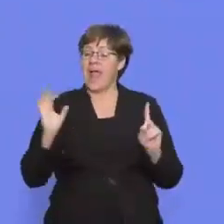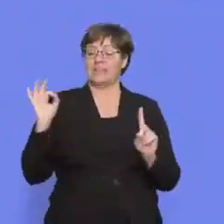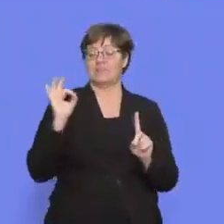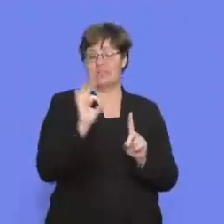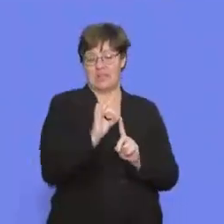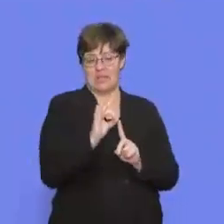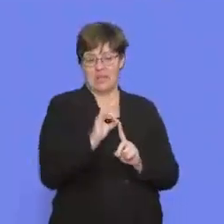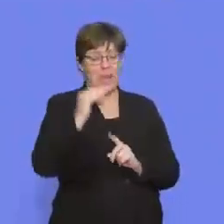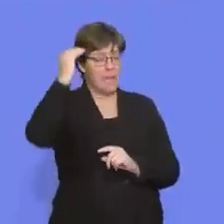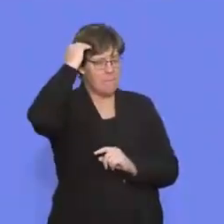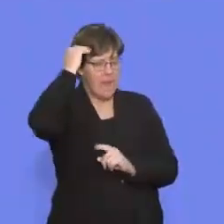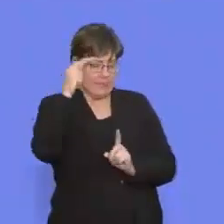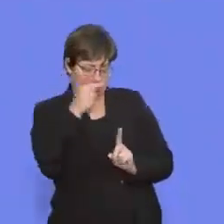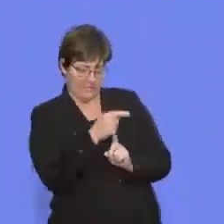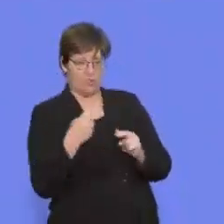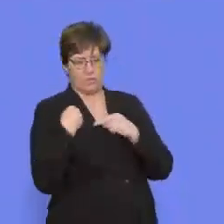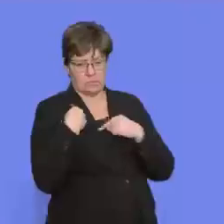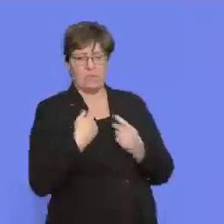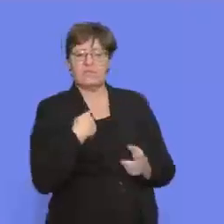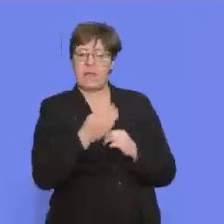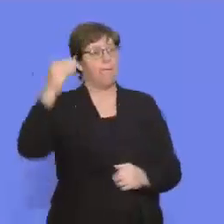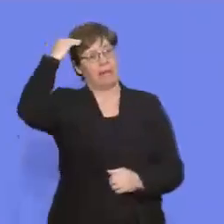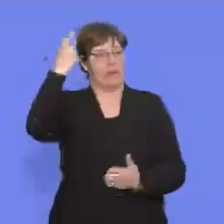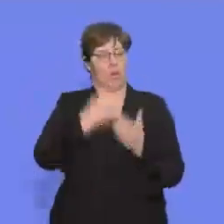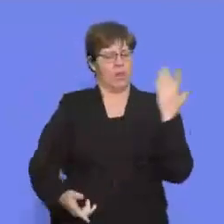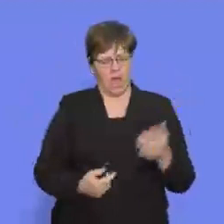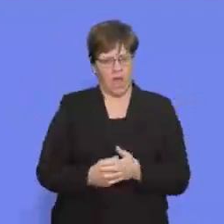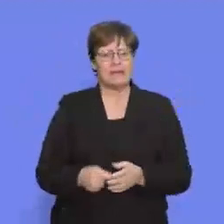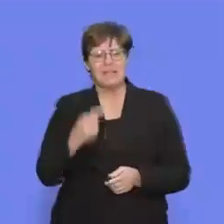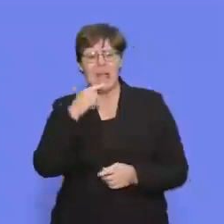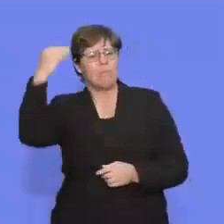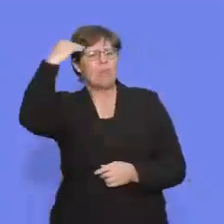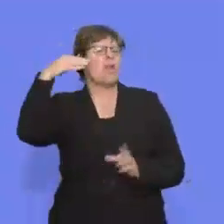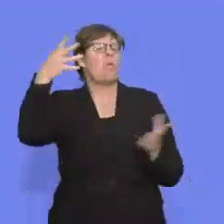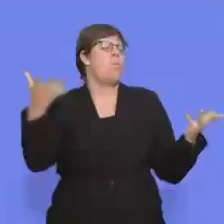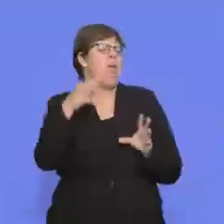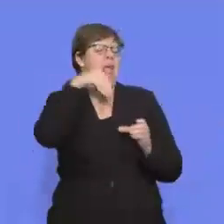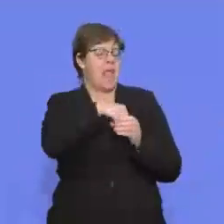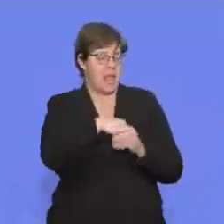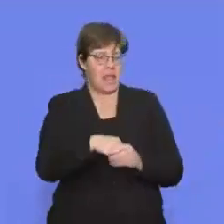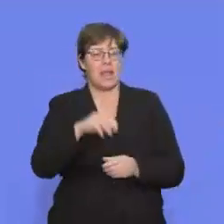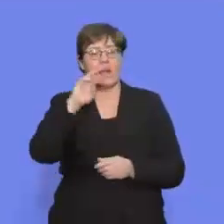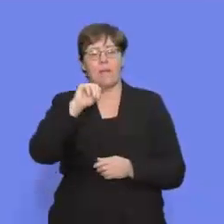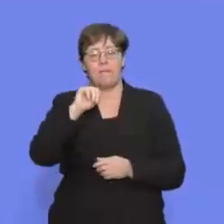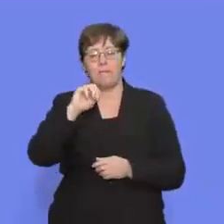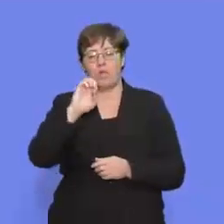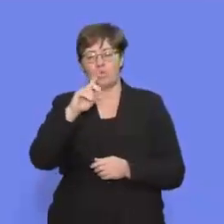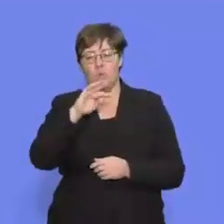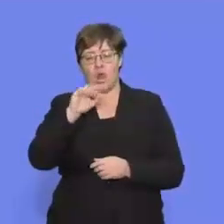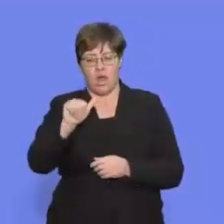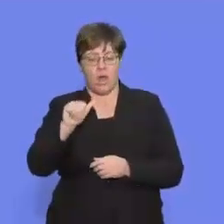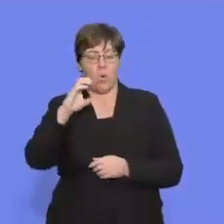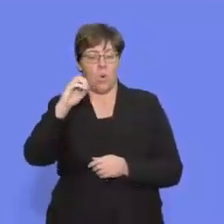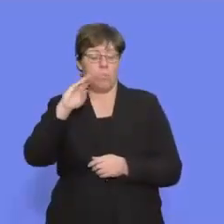brain, but what in the brain? The medulla oblongata. Then what will happen here? The